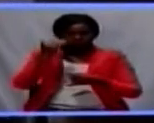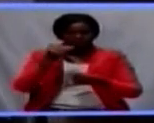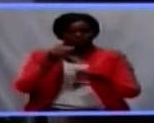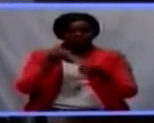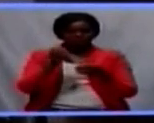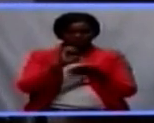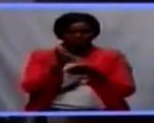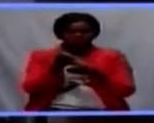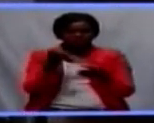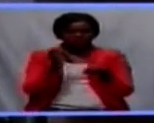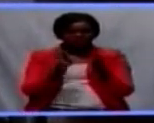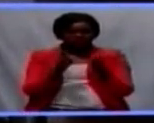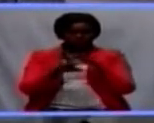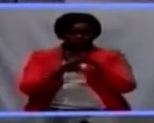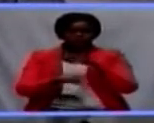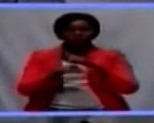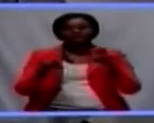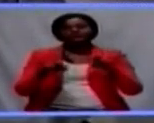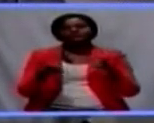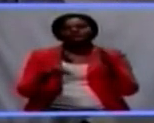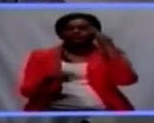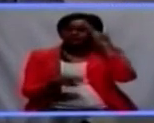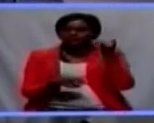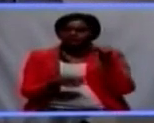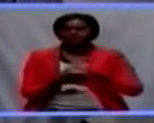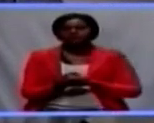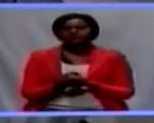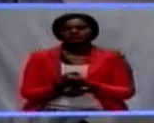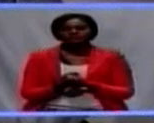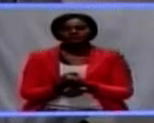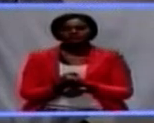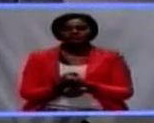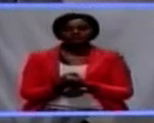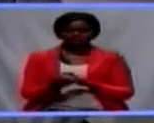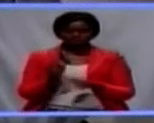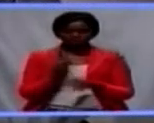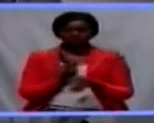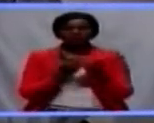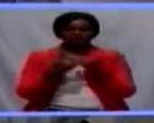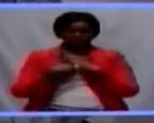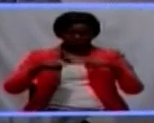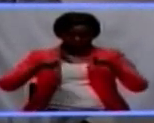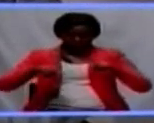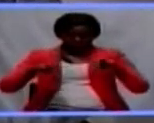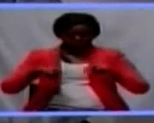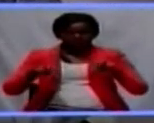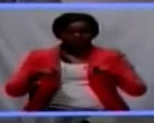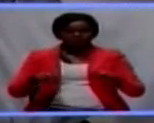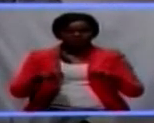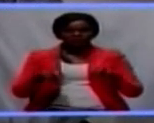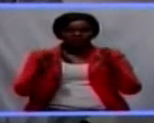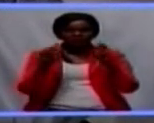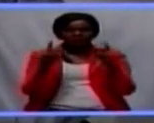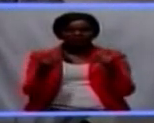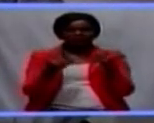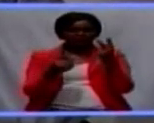under investigation? The fact is that we have a fully-fledged investigations department, okay, for two